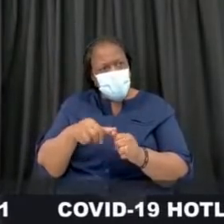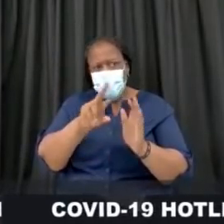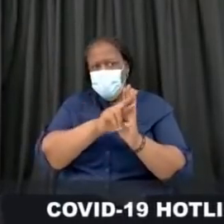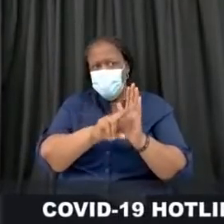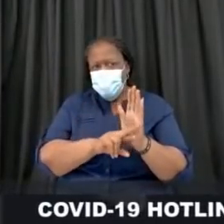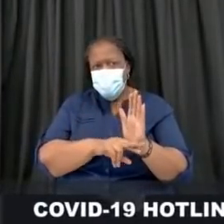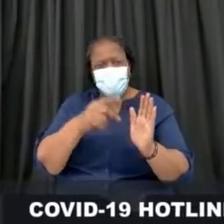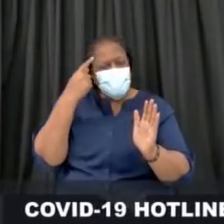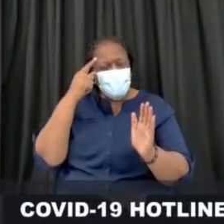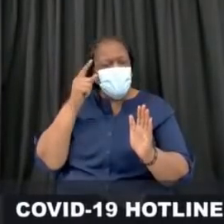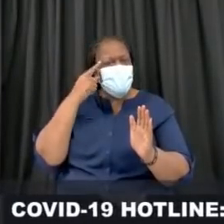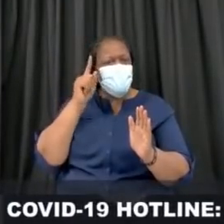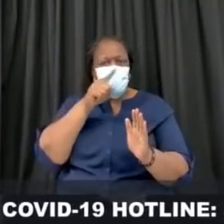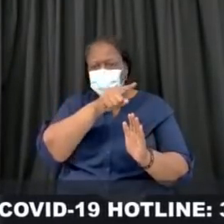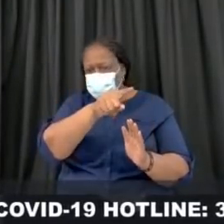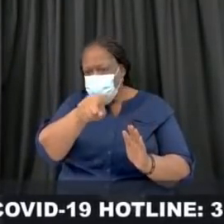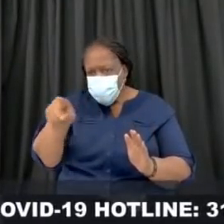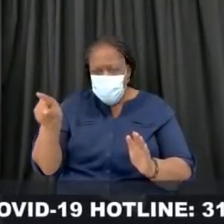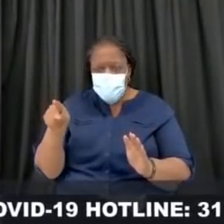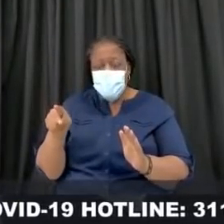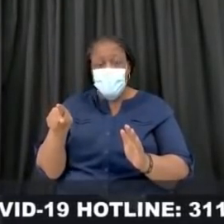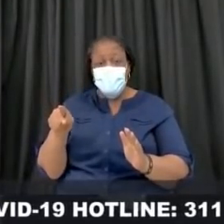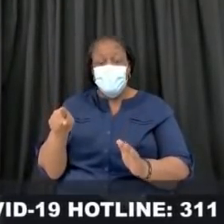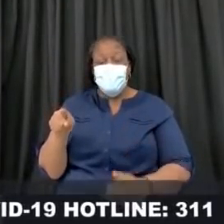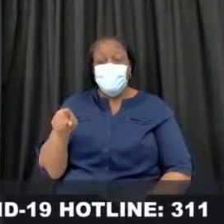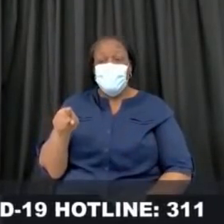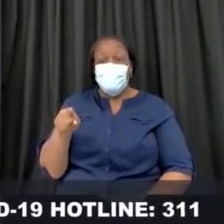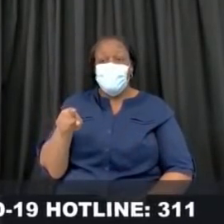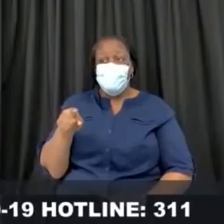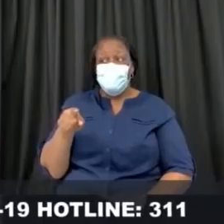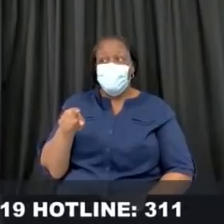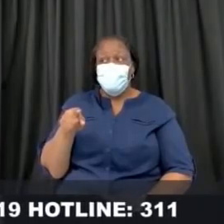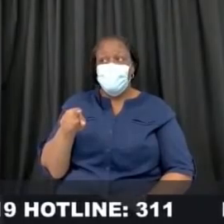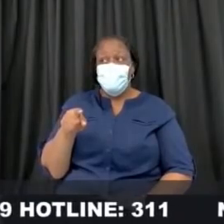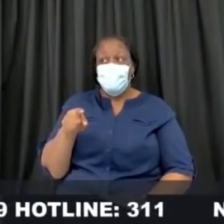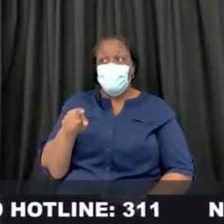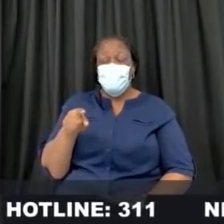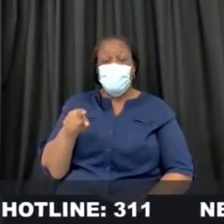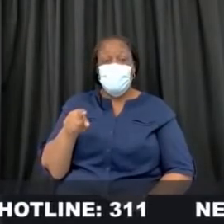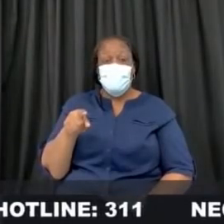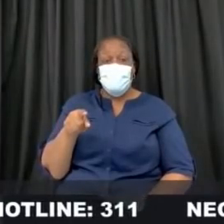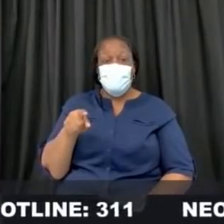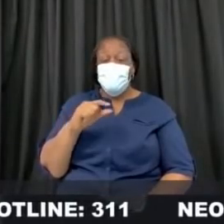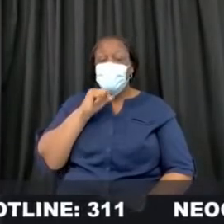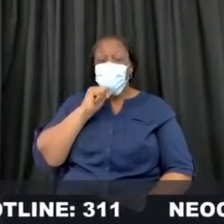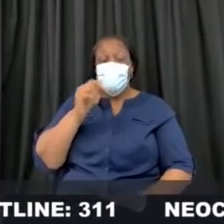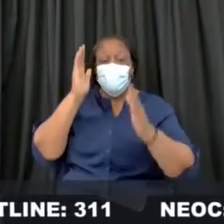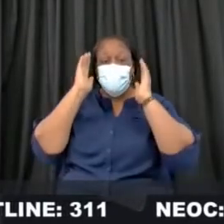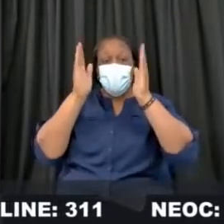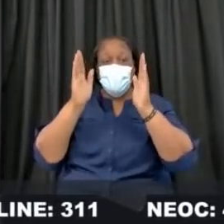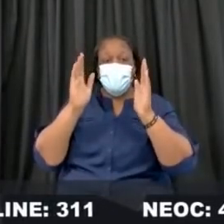not just to be adhered to in the daytime and in the nighttime protocols gone through the door.